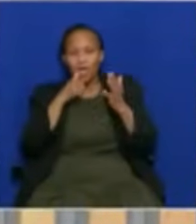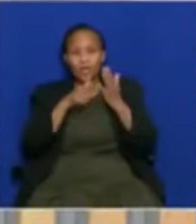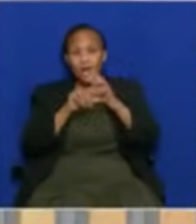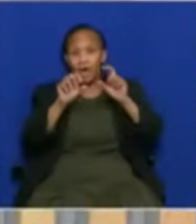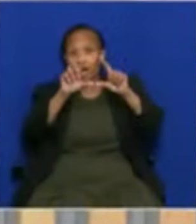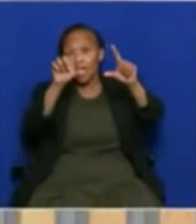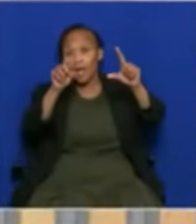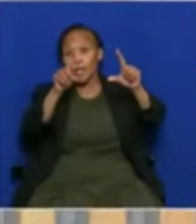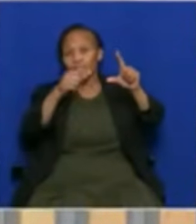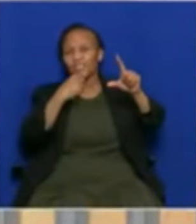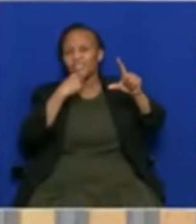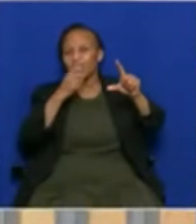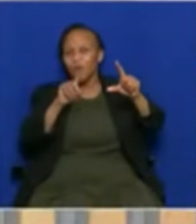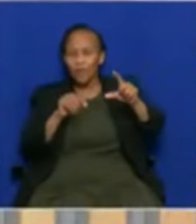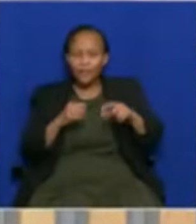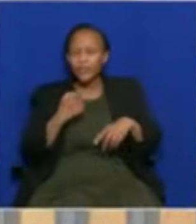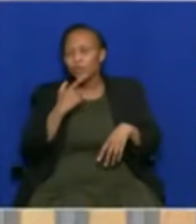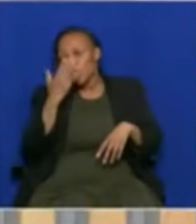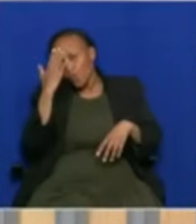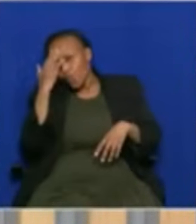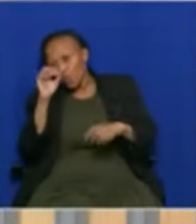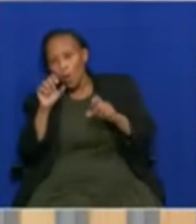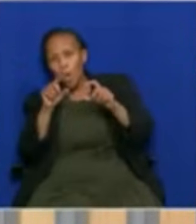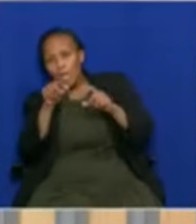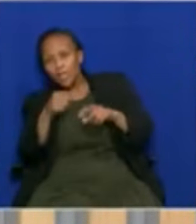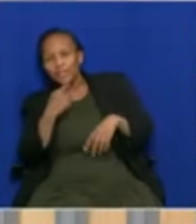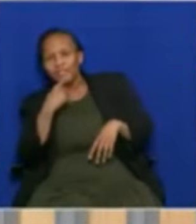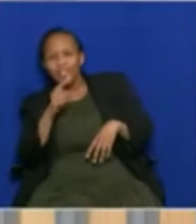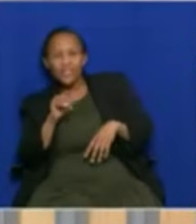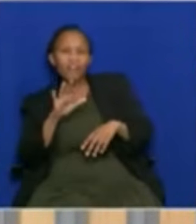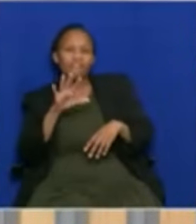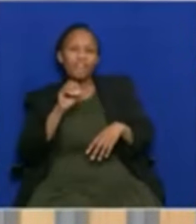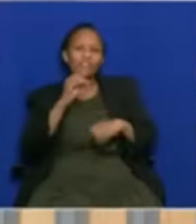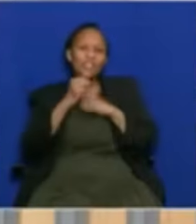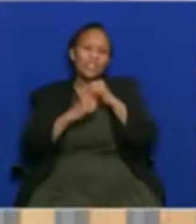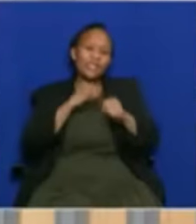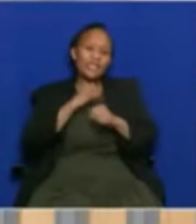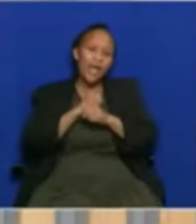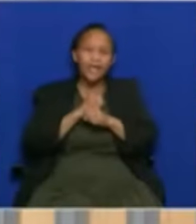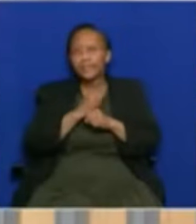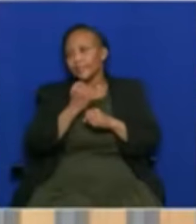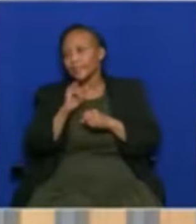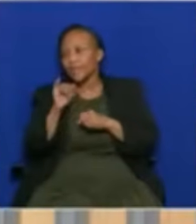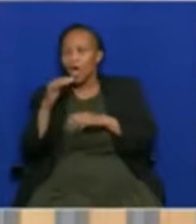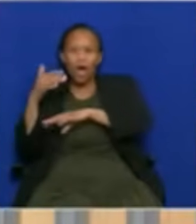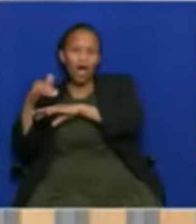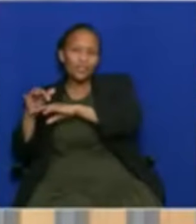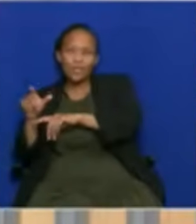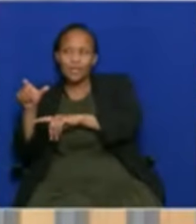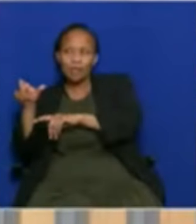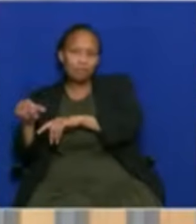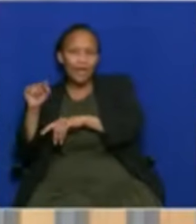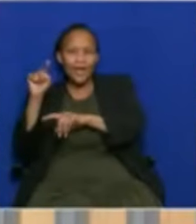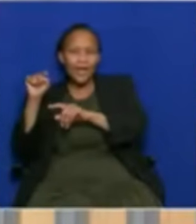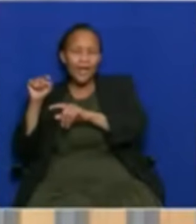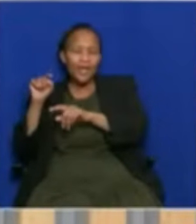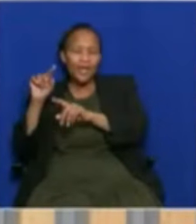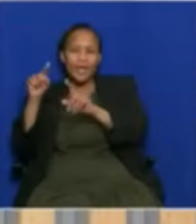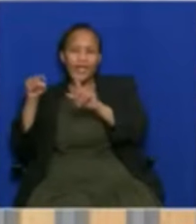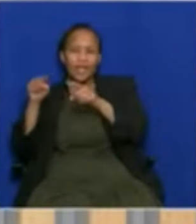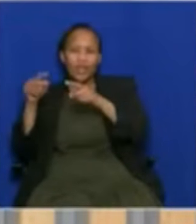says. You have been there for 50 years and outsider cannot know this better than you. The core functions